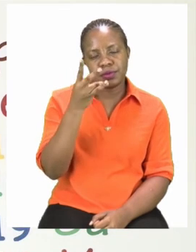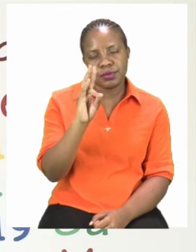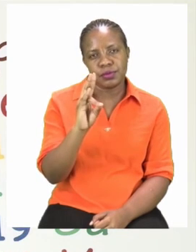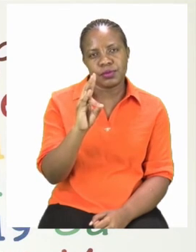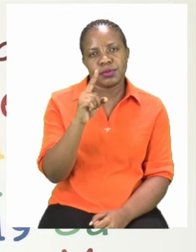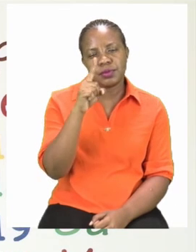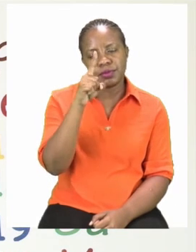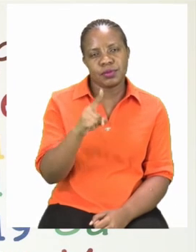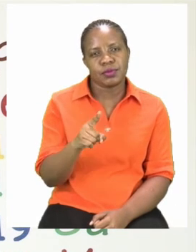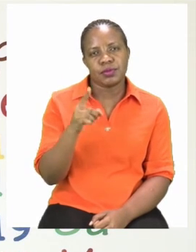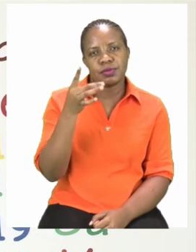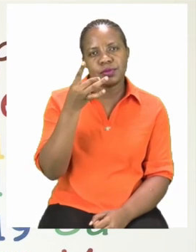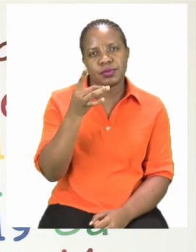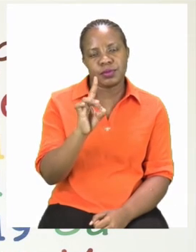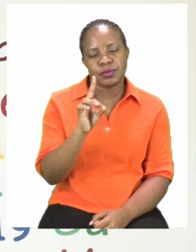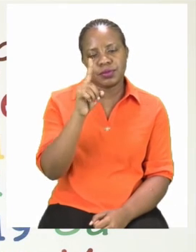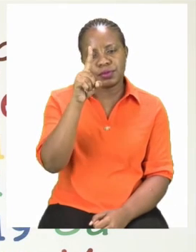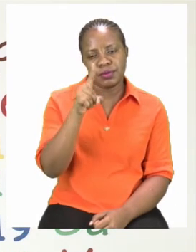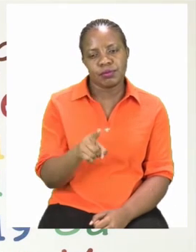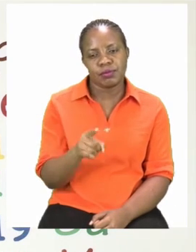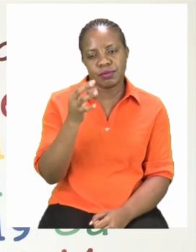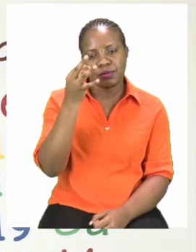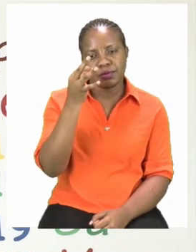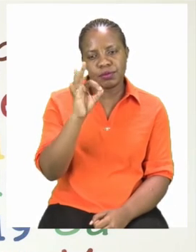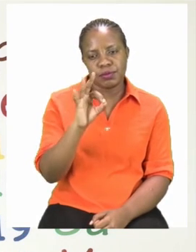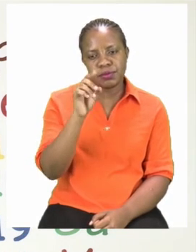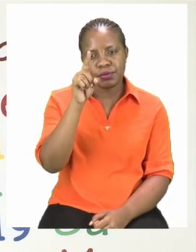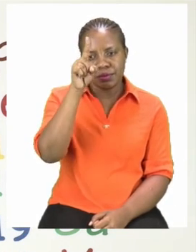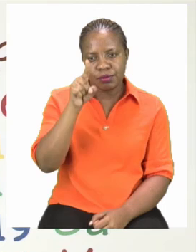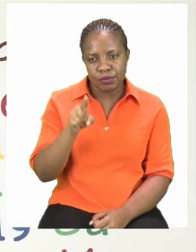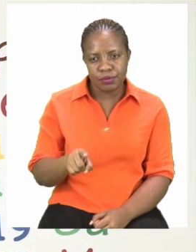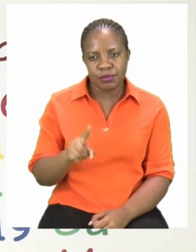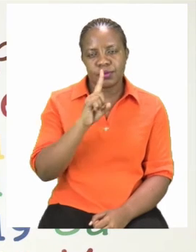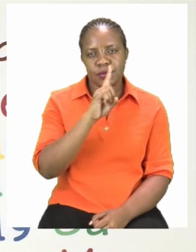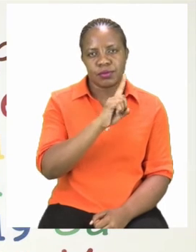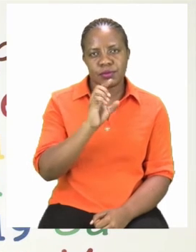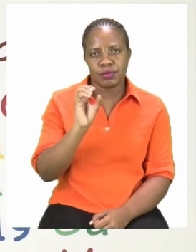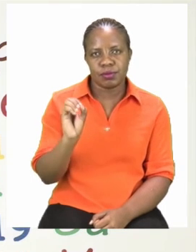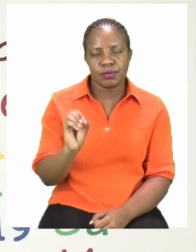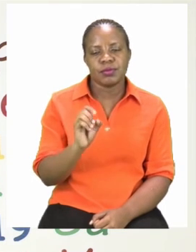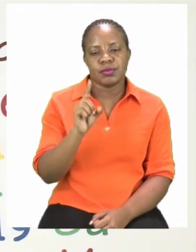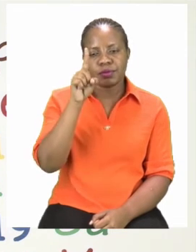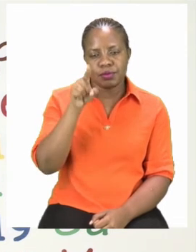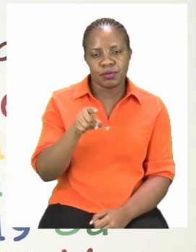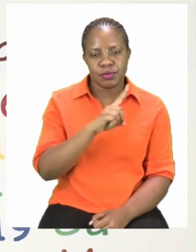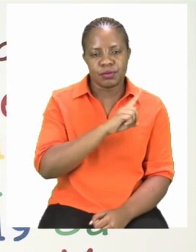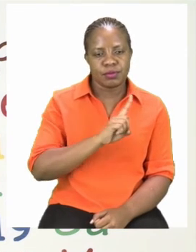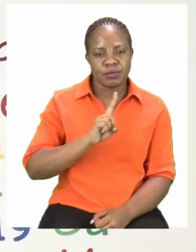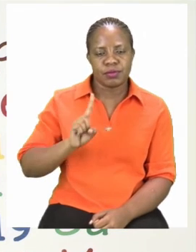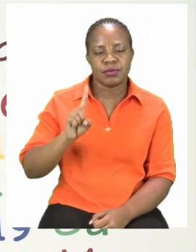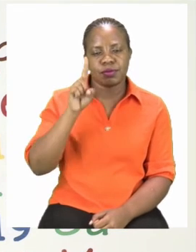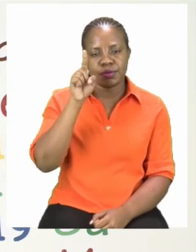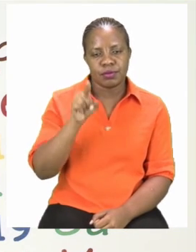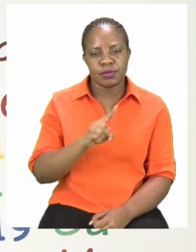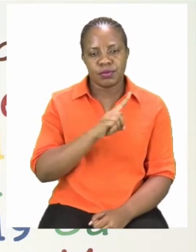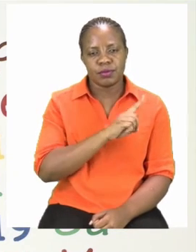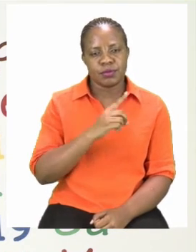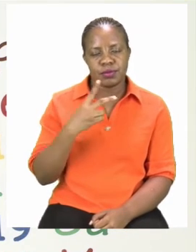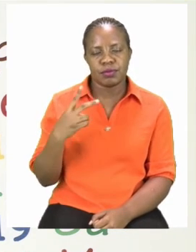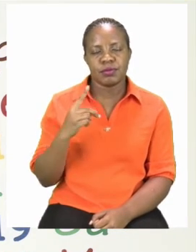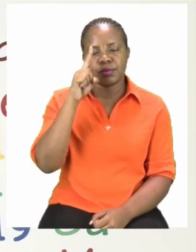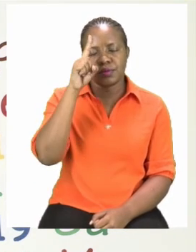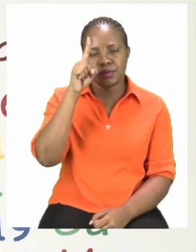cover our zeros, we now have 2 plus 1. And what is 2